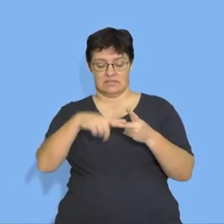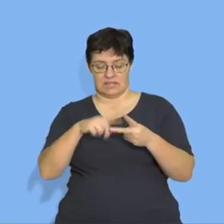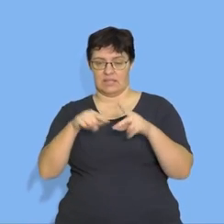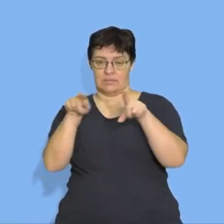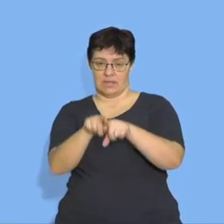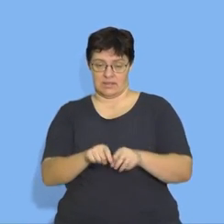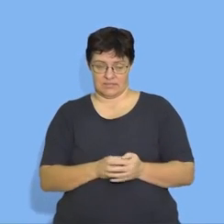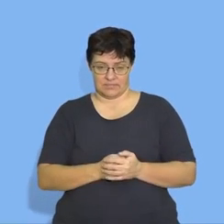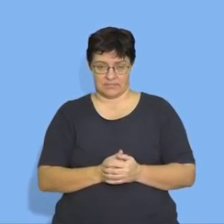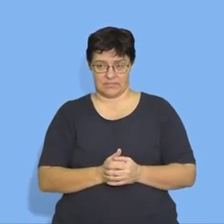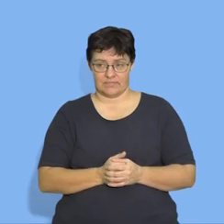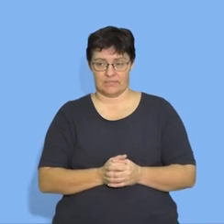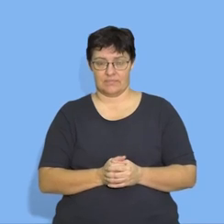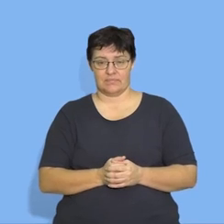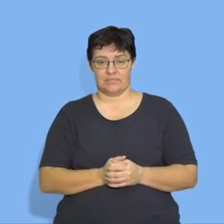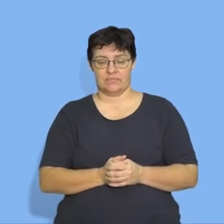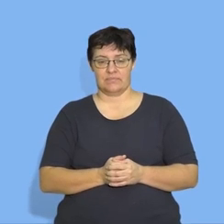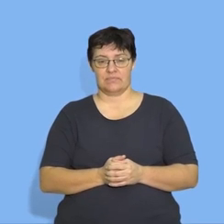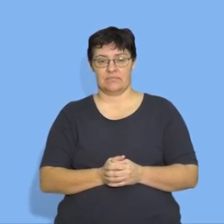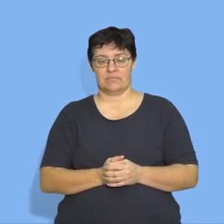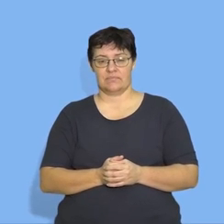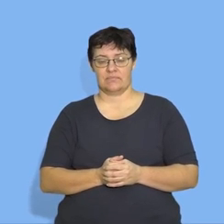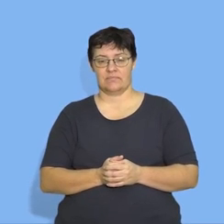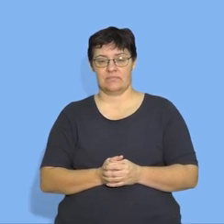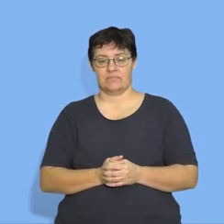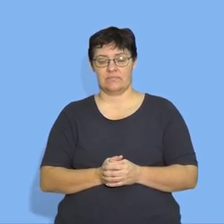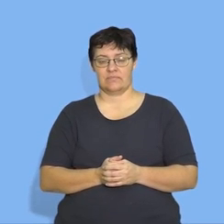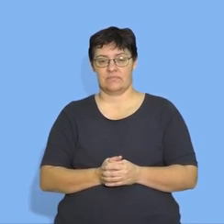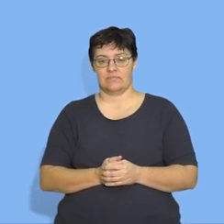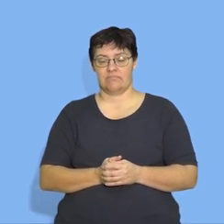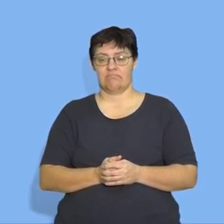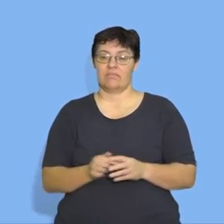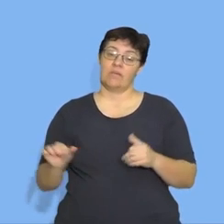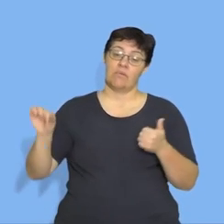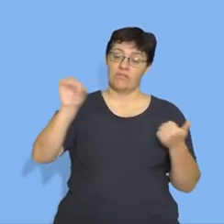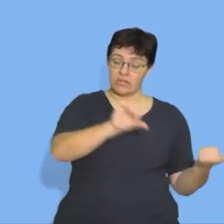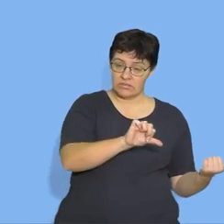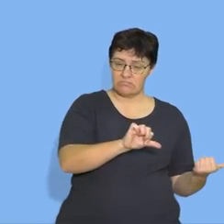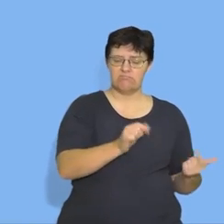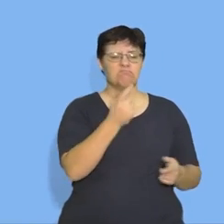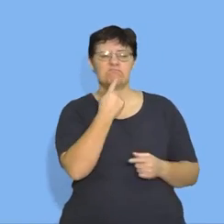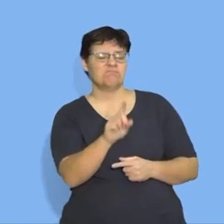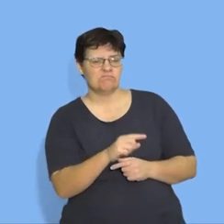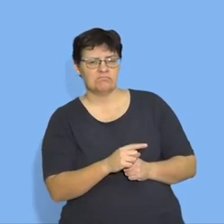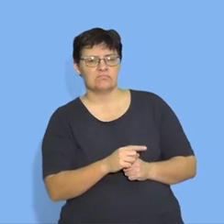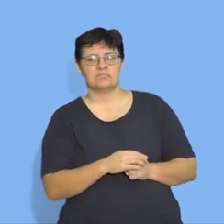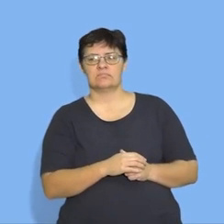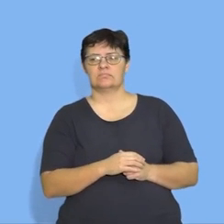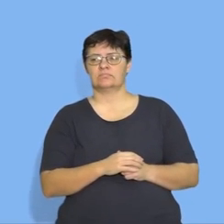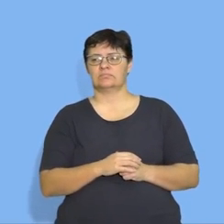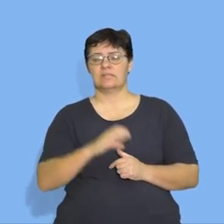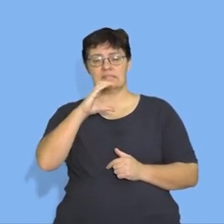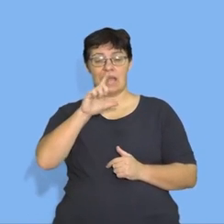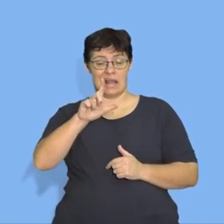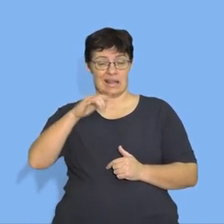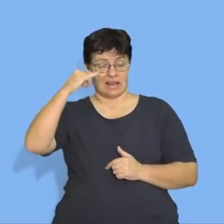all about, okay? Right, so also in the reverse, we can talk about the chloride ion as